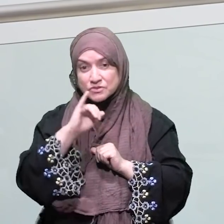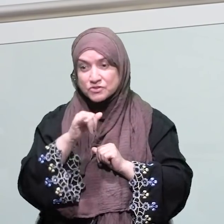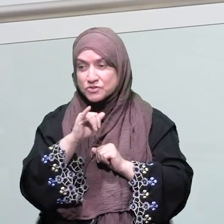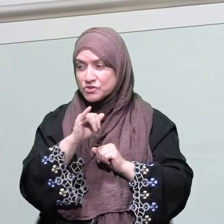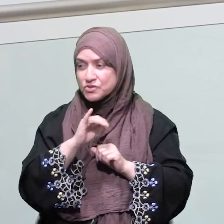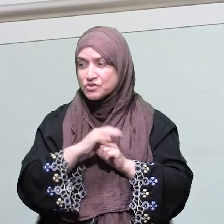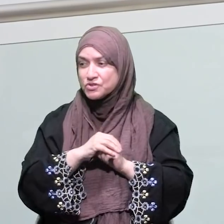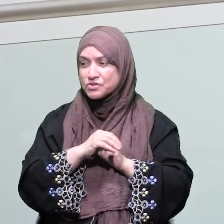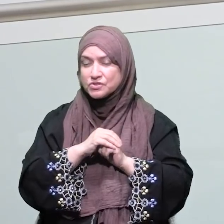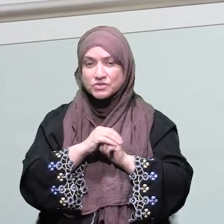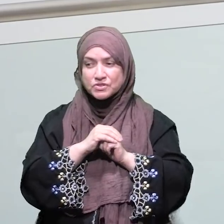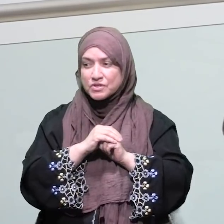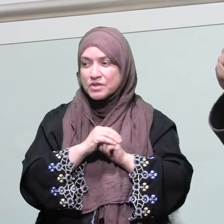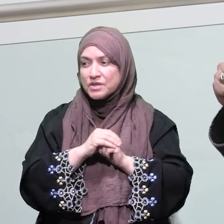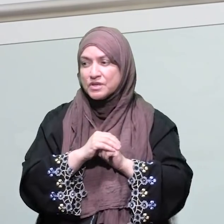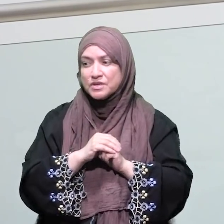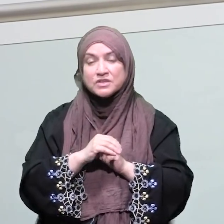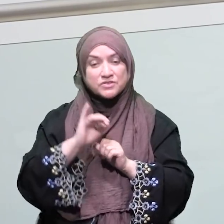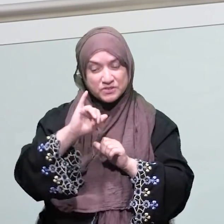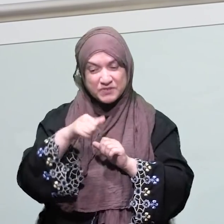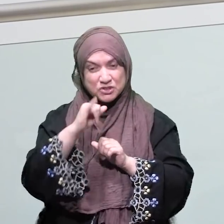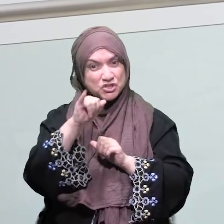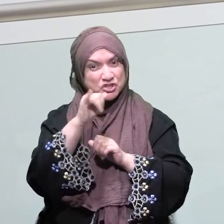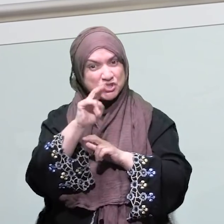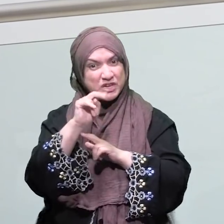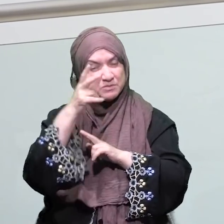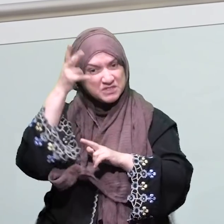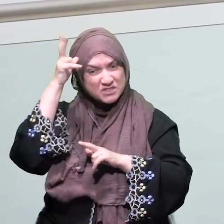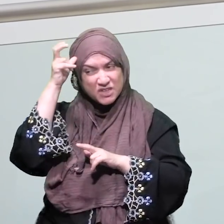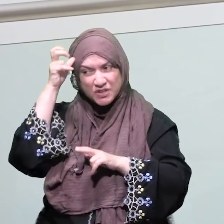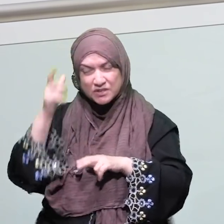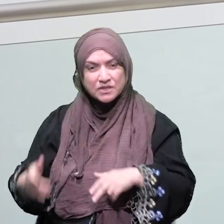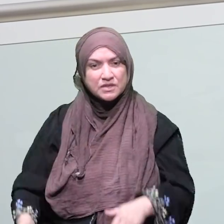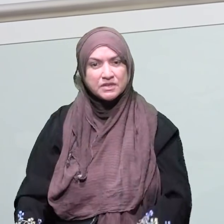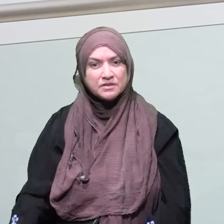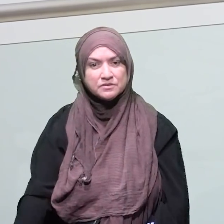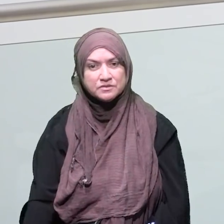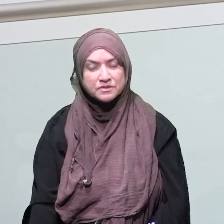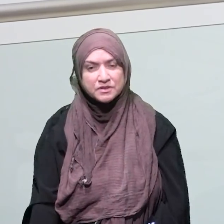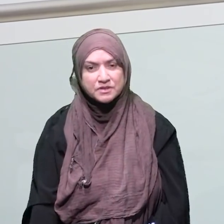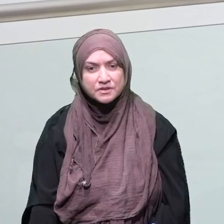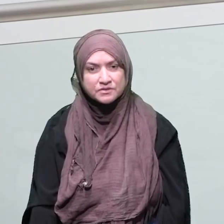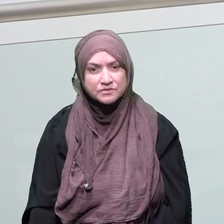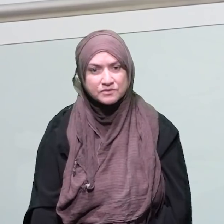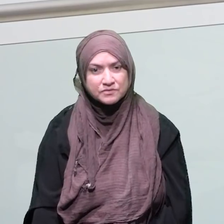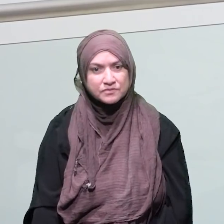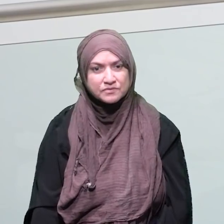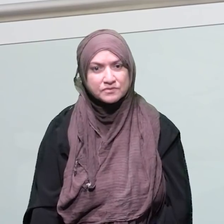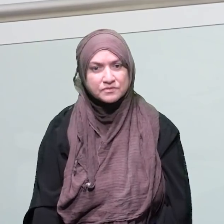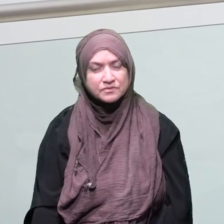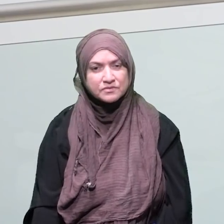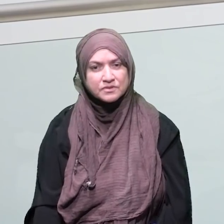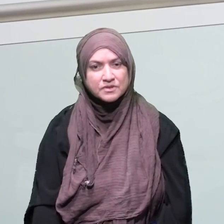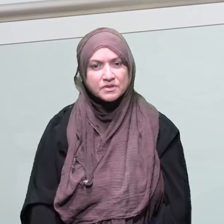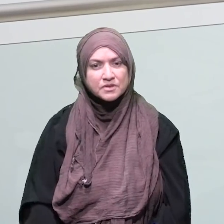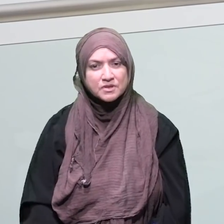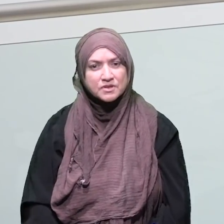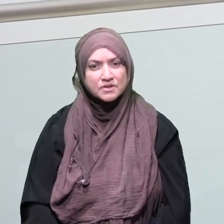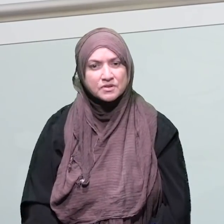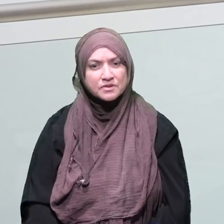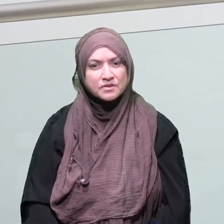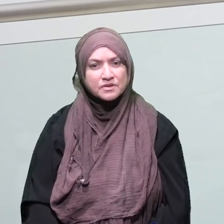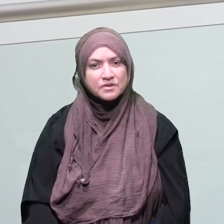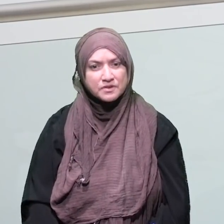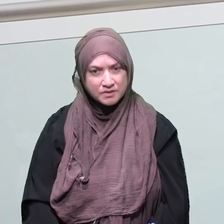wa ta'ala chains the shayateen. And we've talked about in previous khutbah what that exactly means according to various